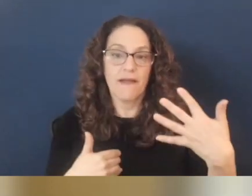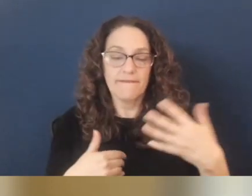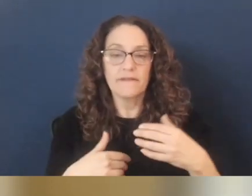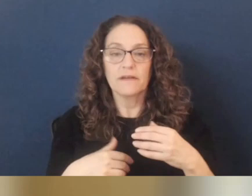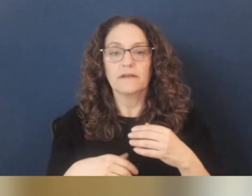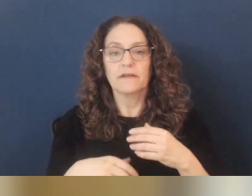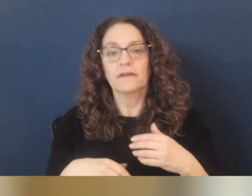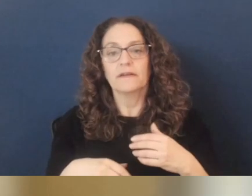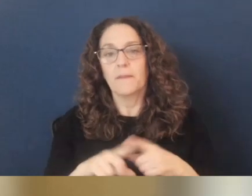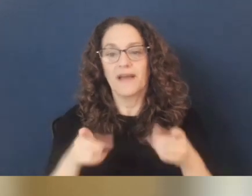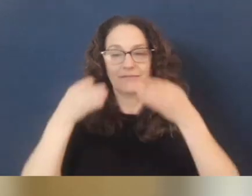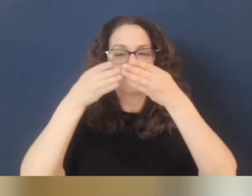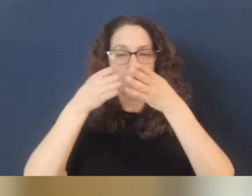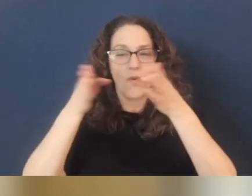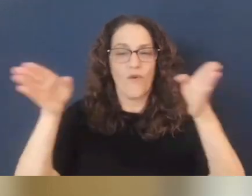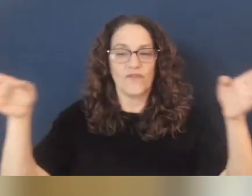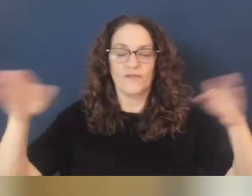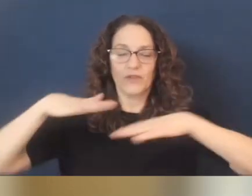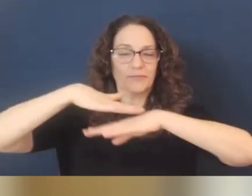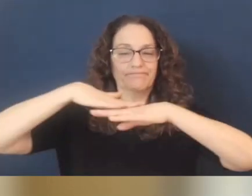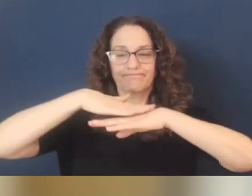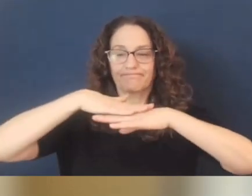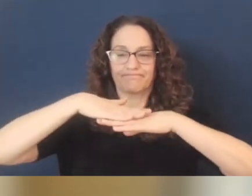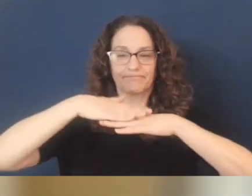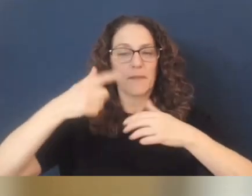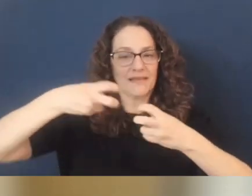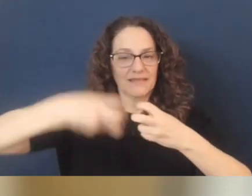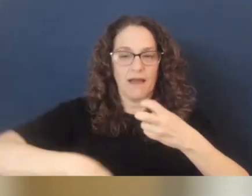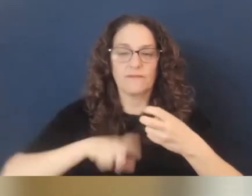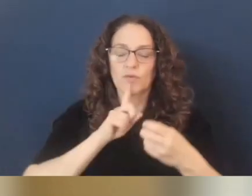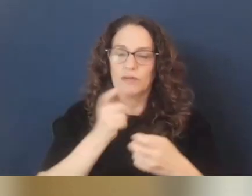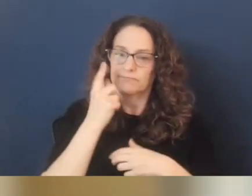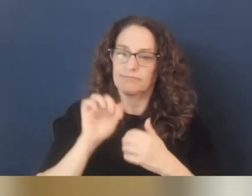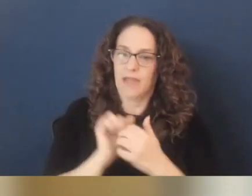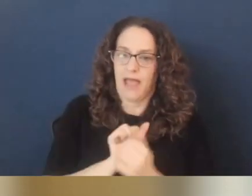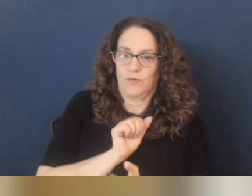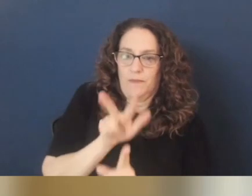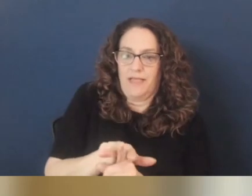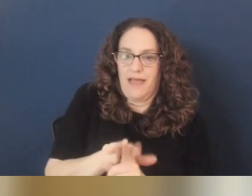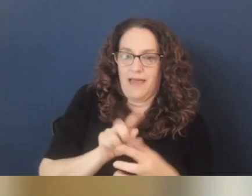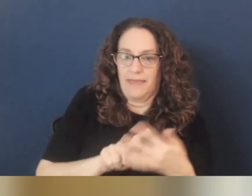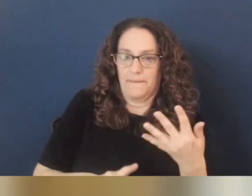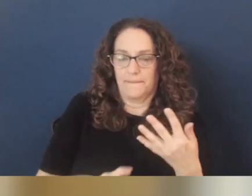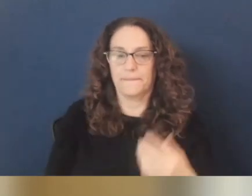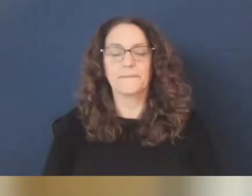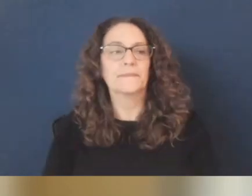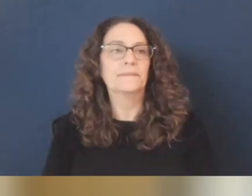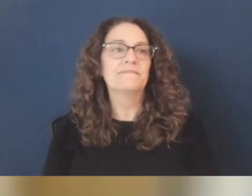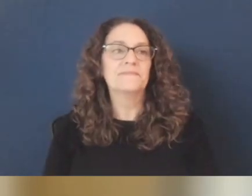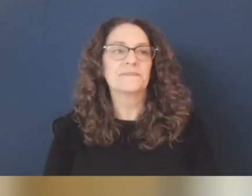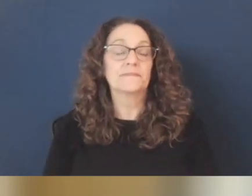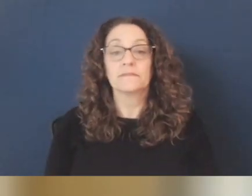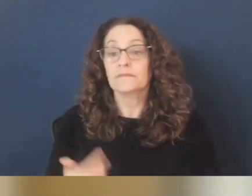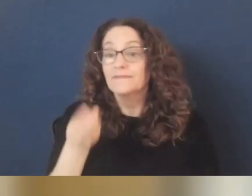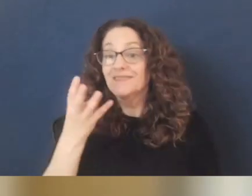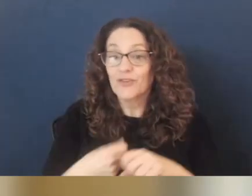when you just get an overview in one Dharma talk. And I had the opportunity to teach several years ago. I